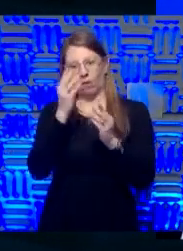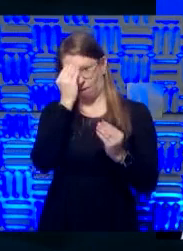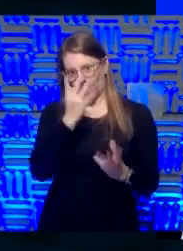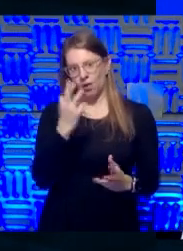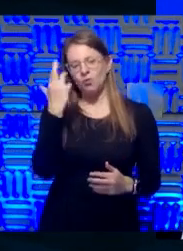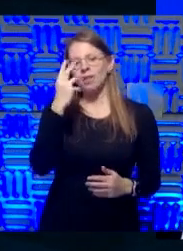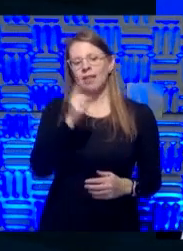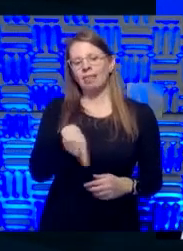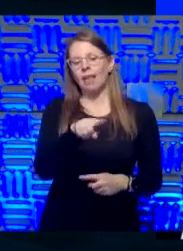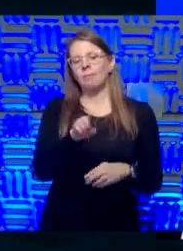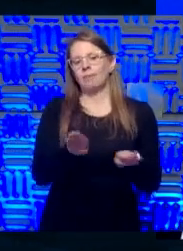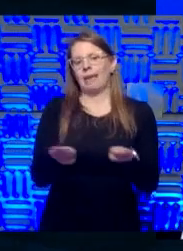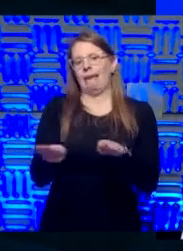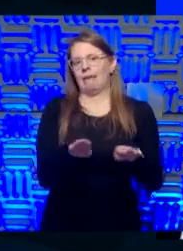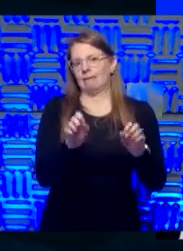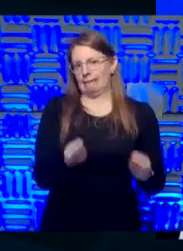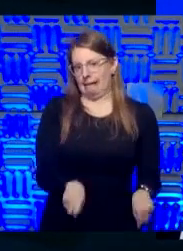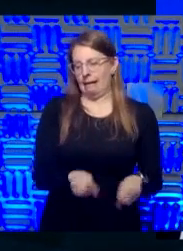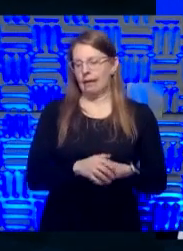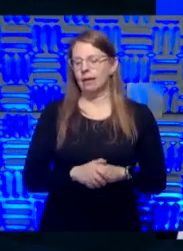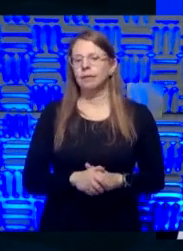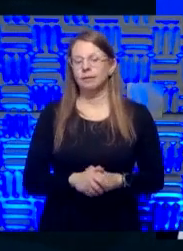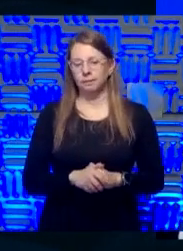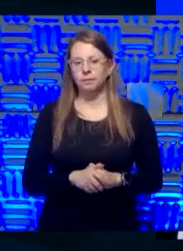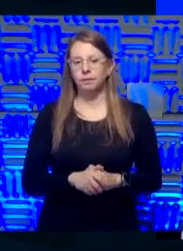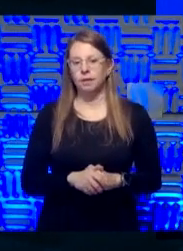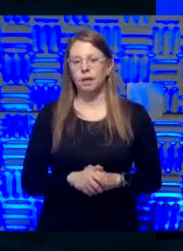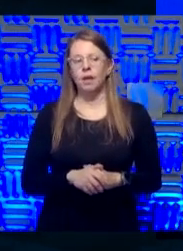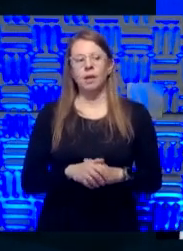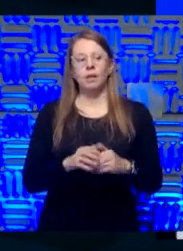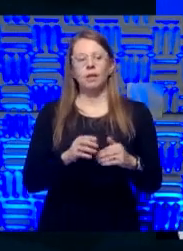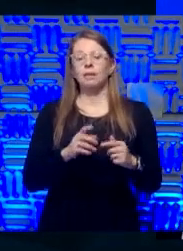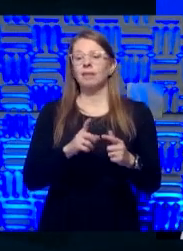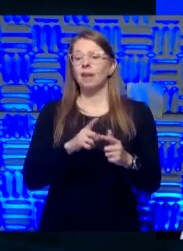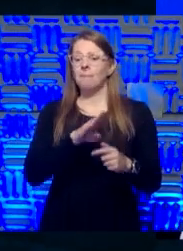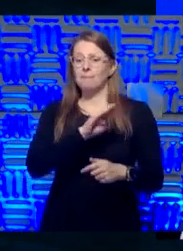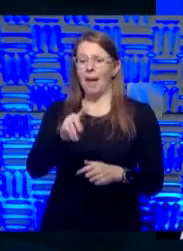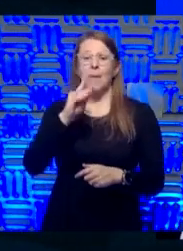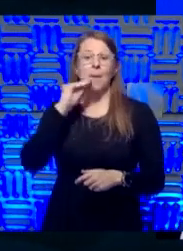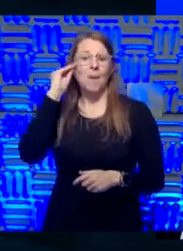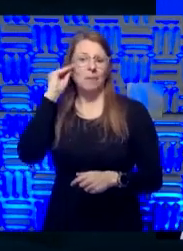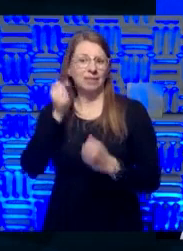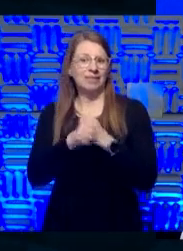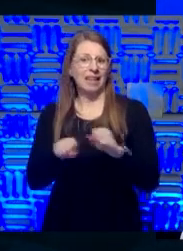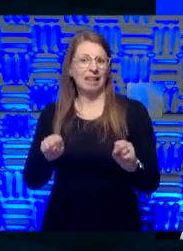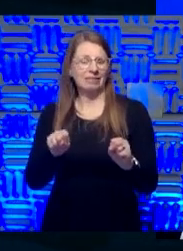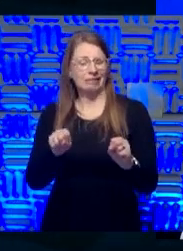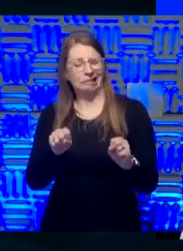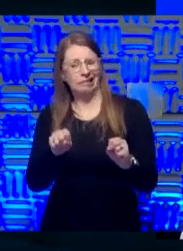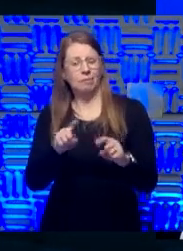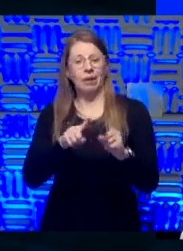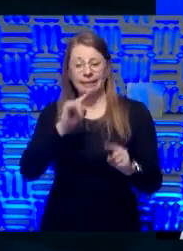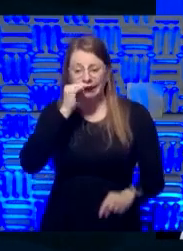can behave and follow rules of infection control and be safer when they go home. But kids, I don't know. I think that's tough.